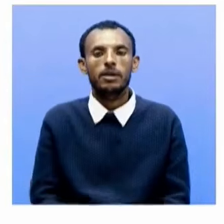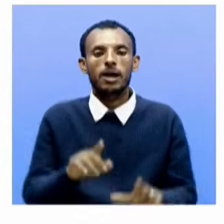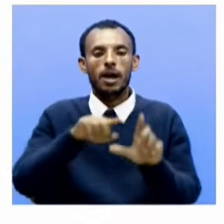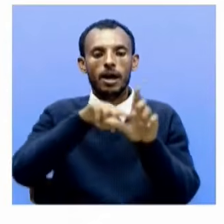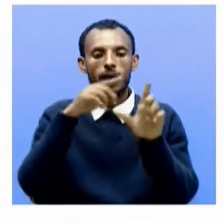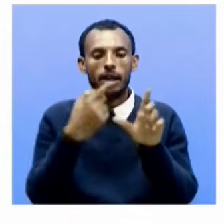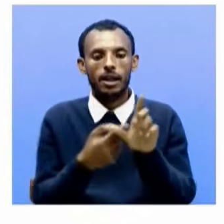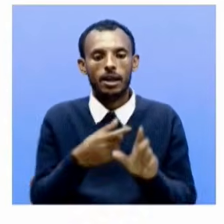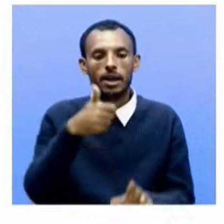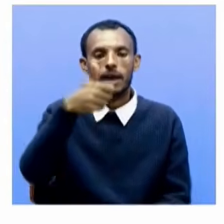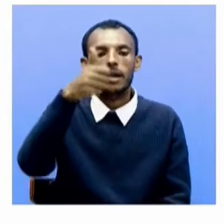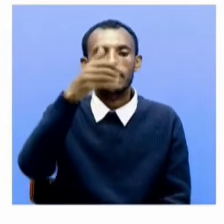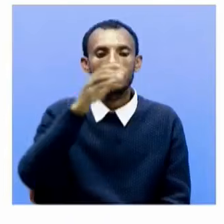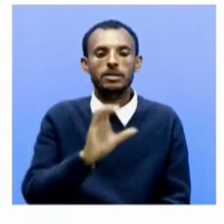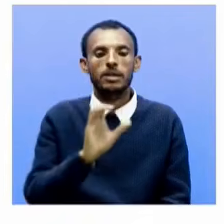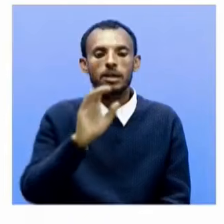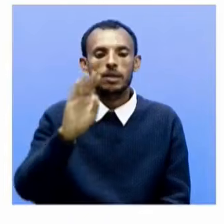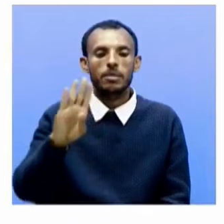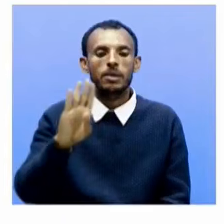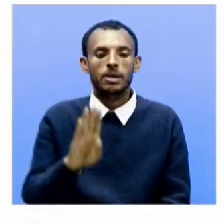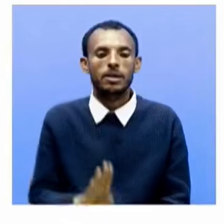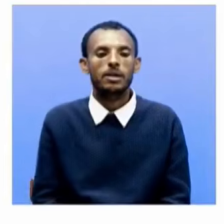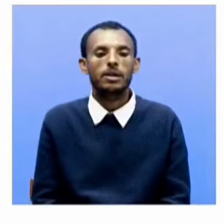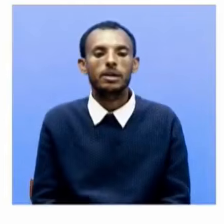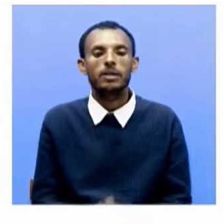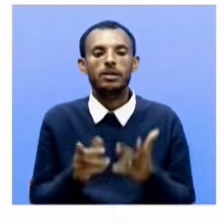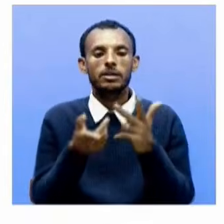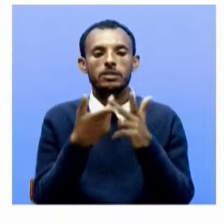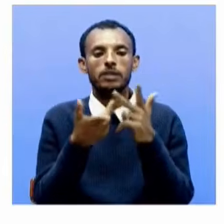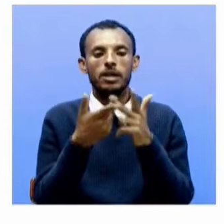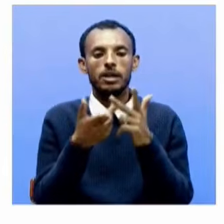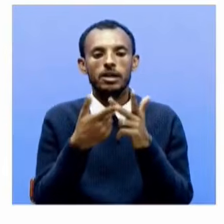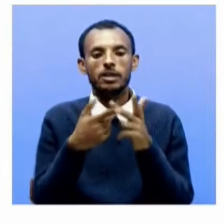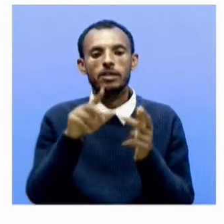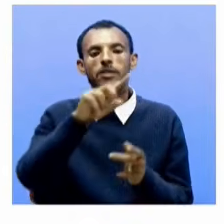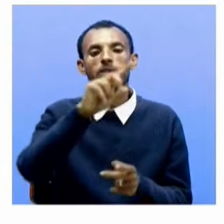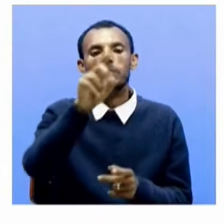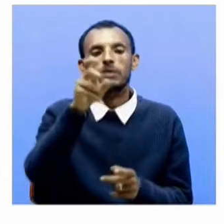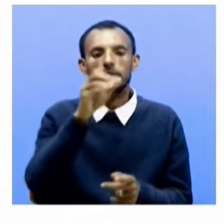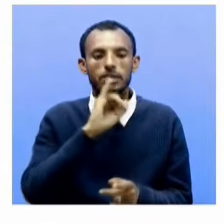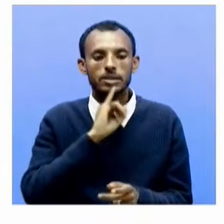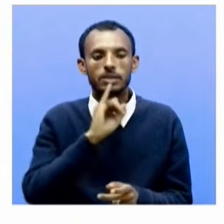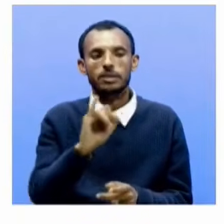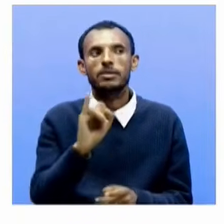Angle ACB. The third question